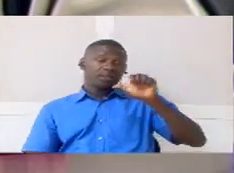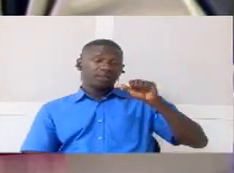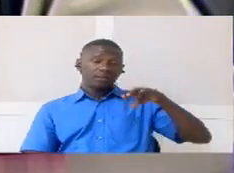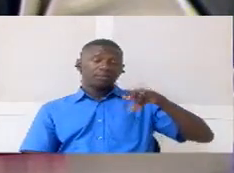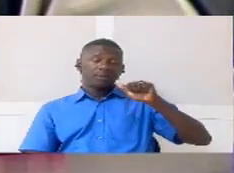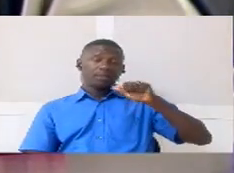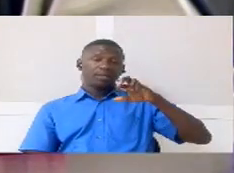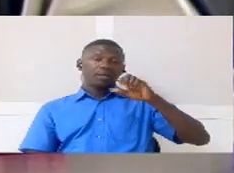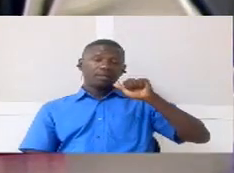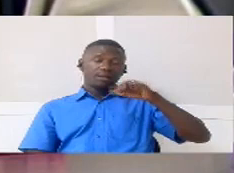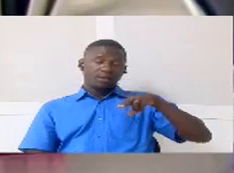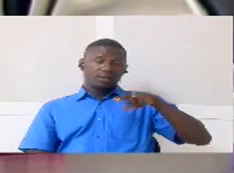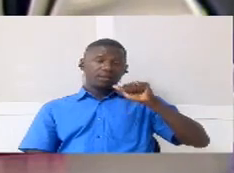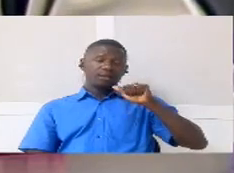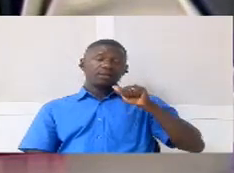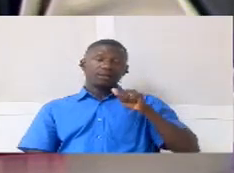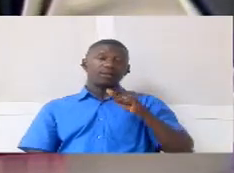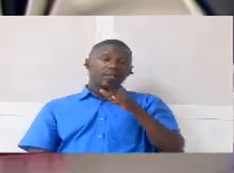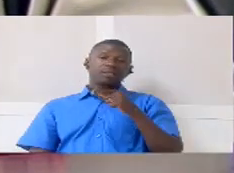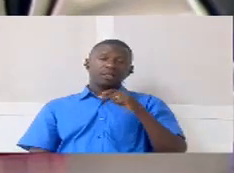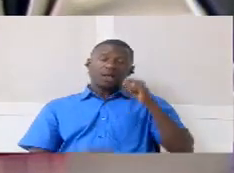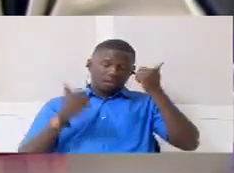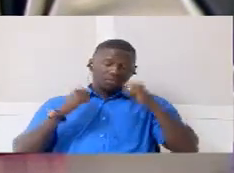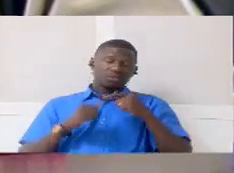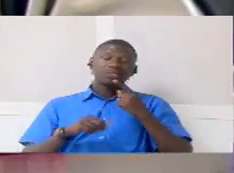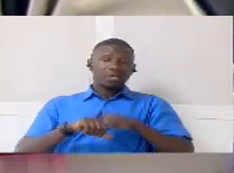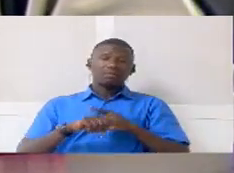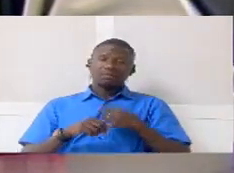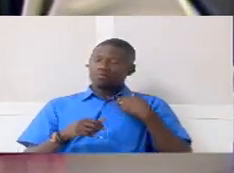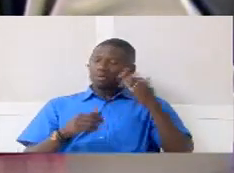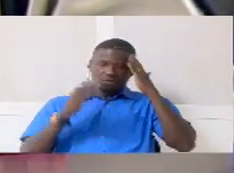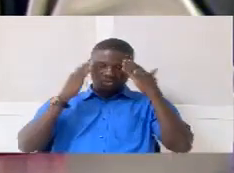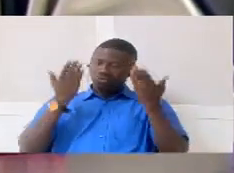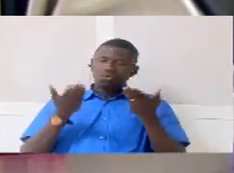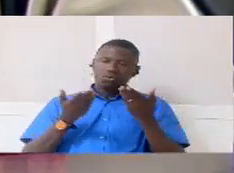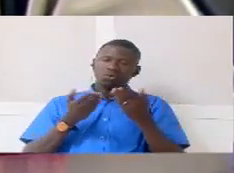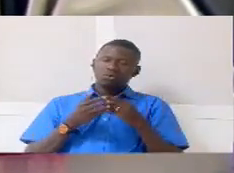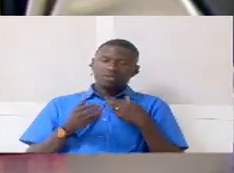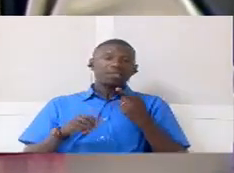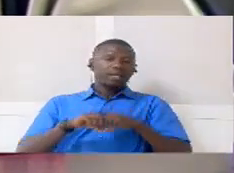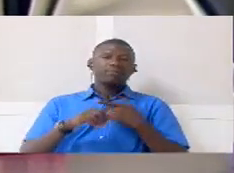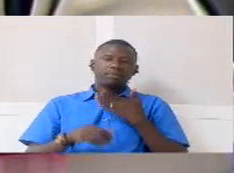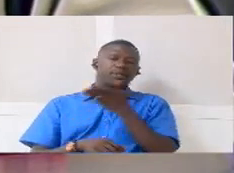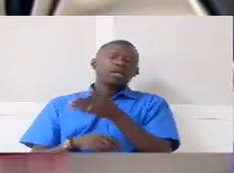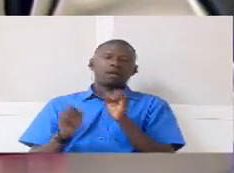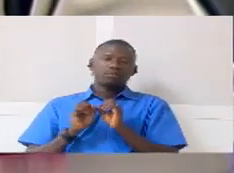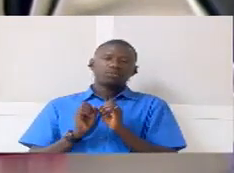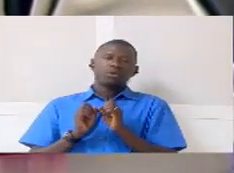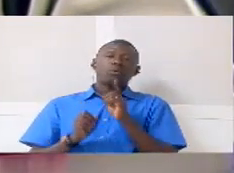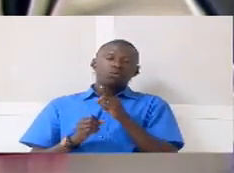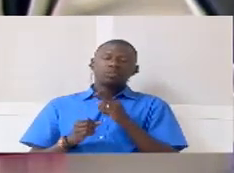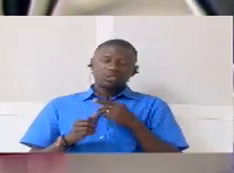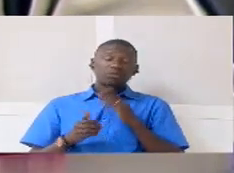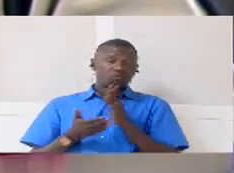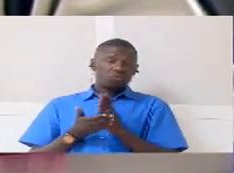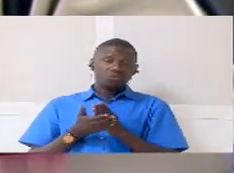tinkolea aksorata mail julenu da manda prisoner fango da mal hani official fango blera konole o man to recival konole official